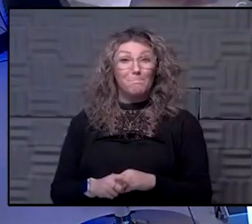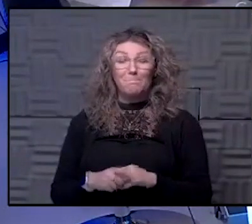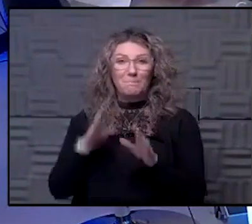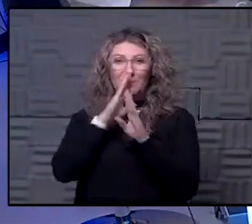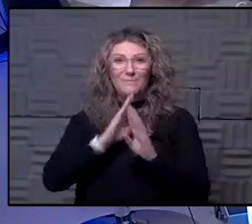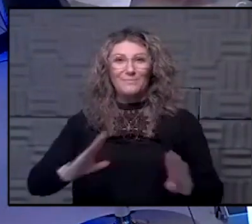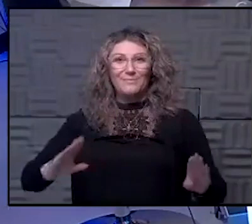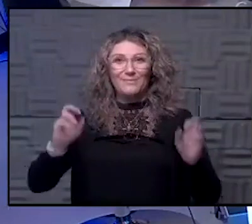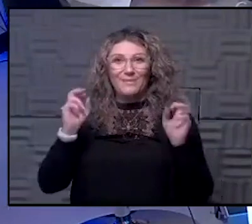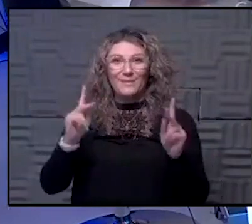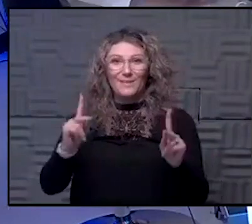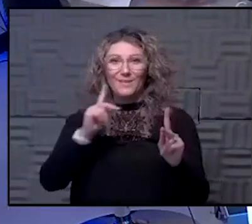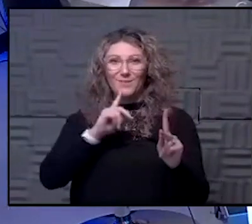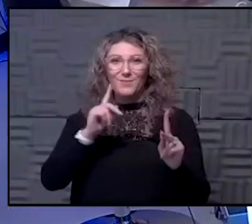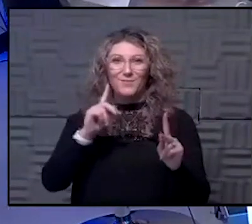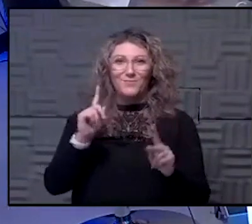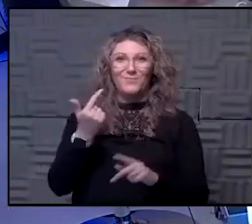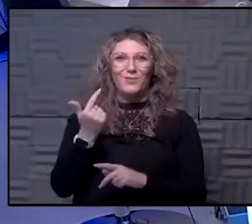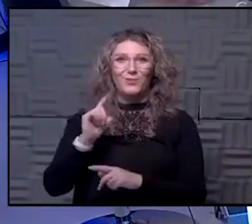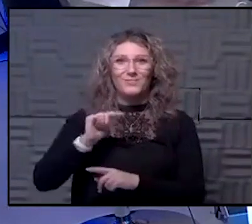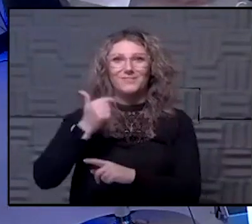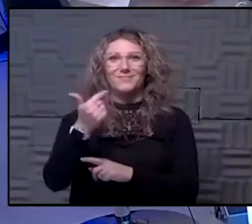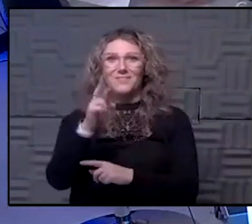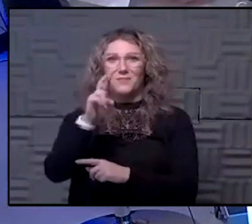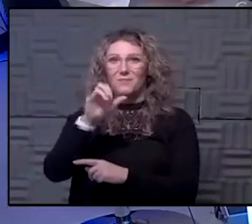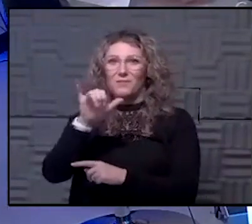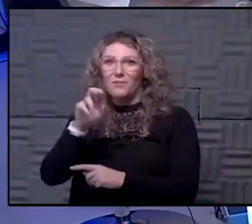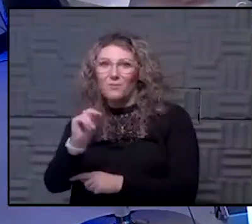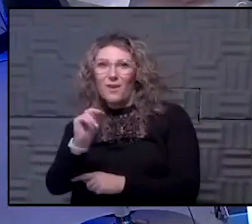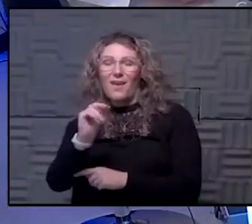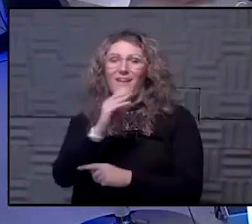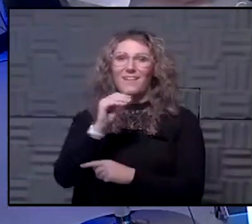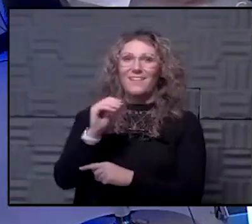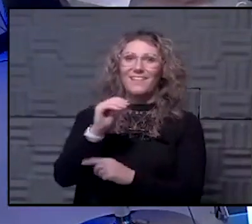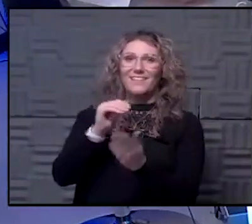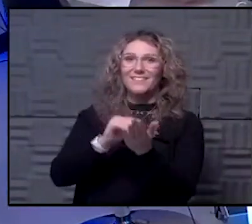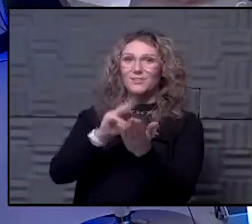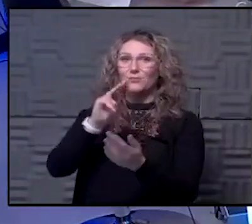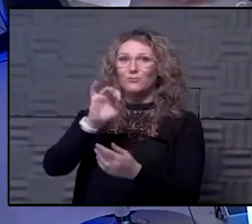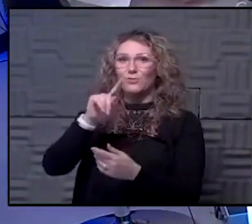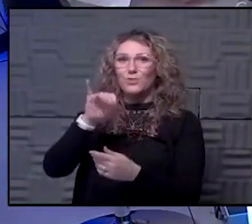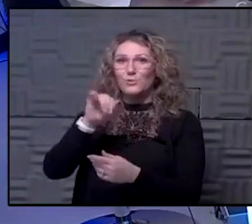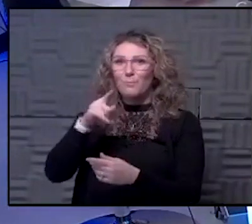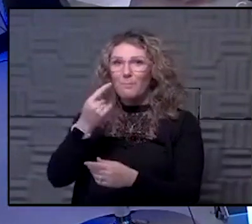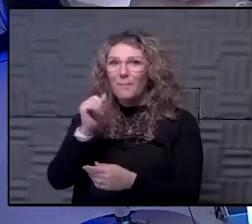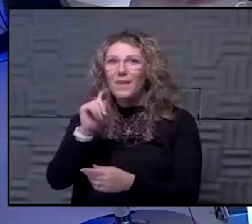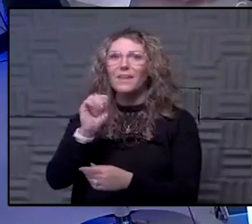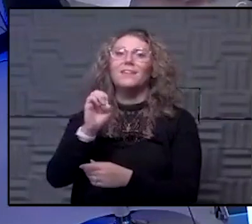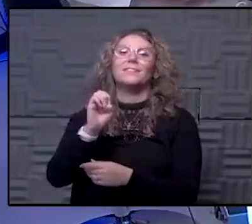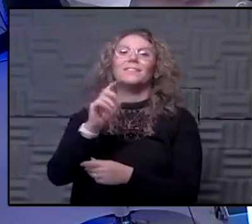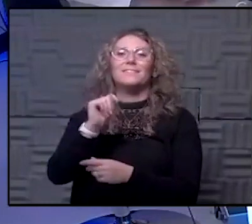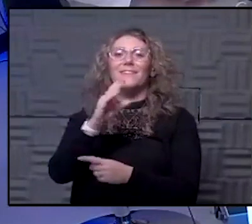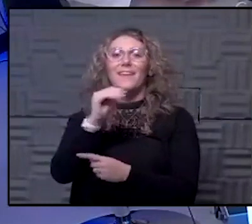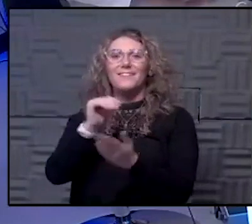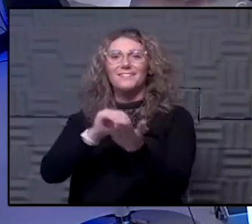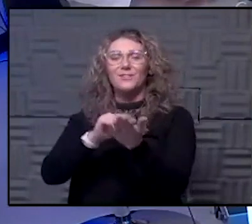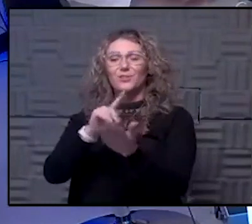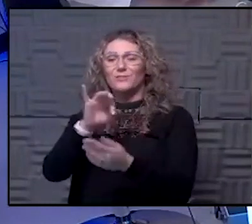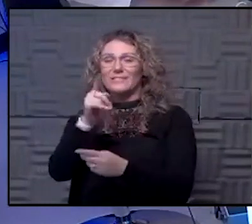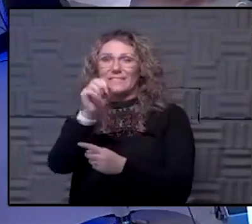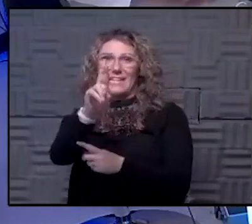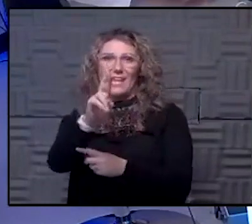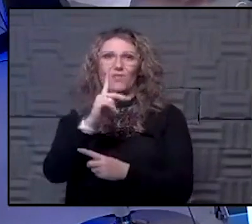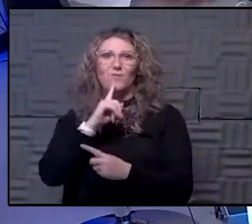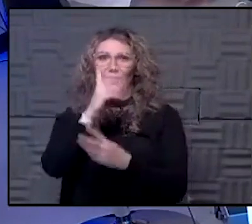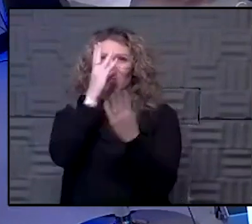All right. Well, let me first turn to Ryan and to Dr. Schmitt and Dr. Taylor here. Let me welcome you guys. The